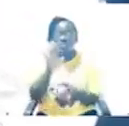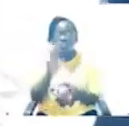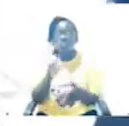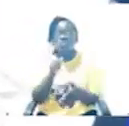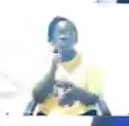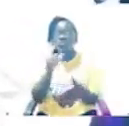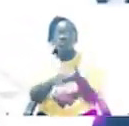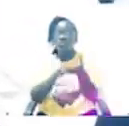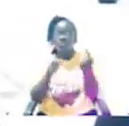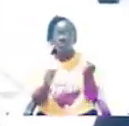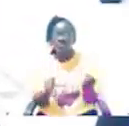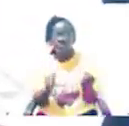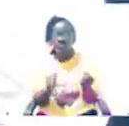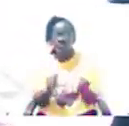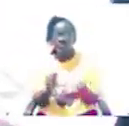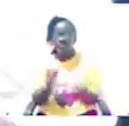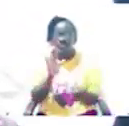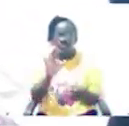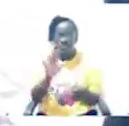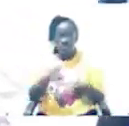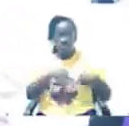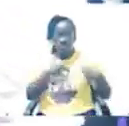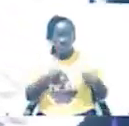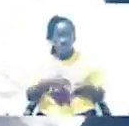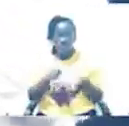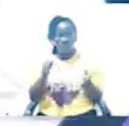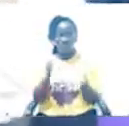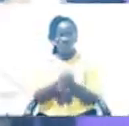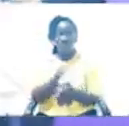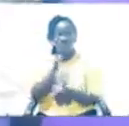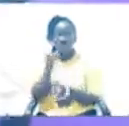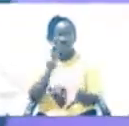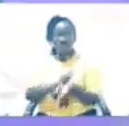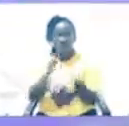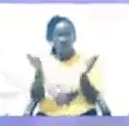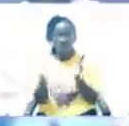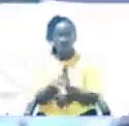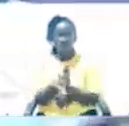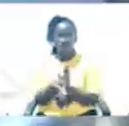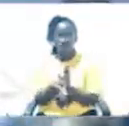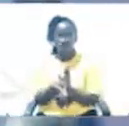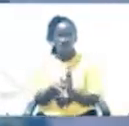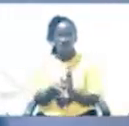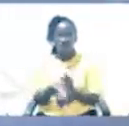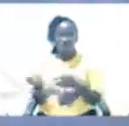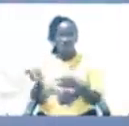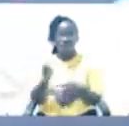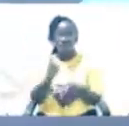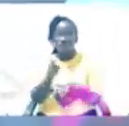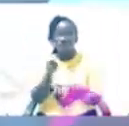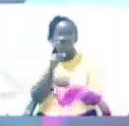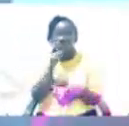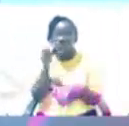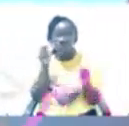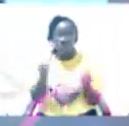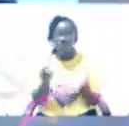Only believe. Just repent of your sins. You don't need to do anything.